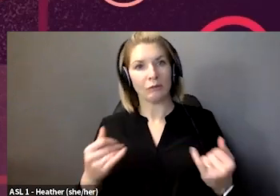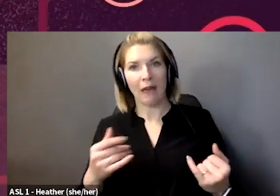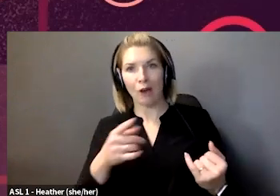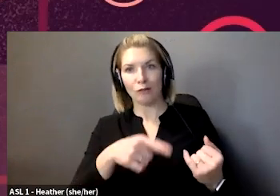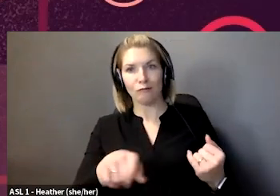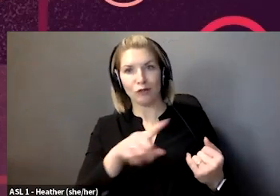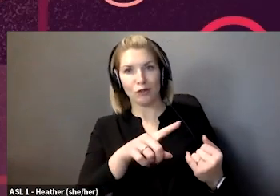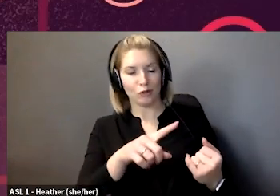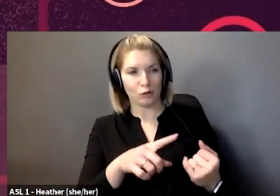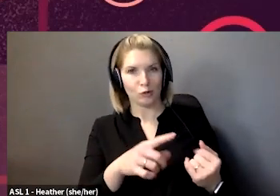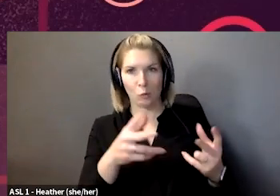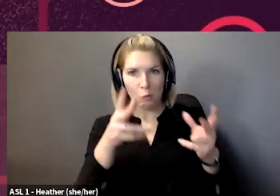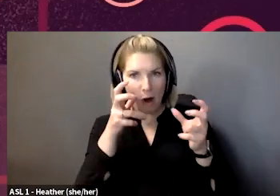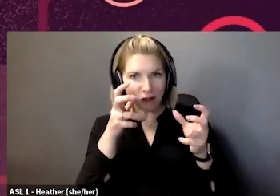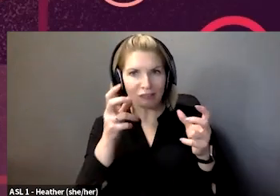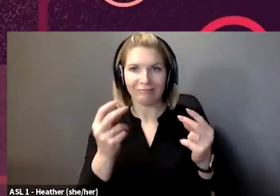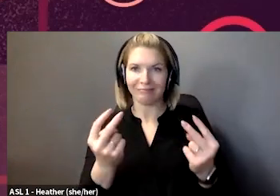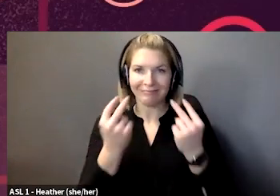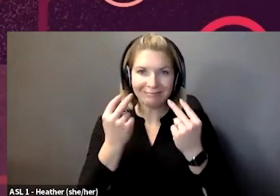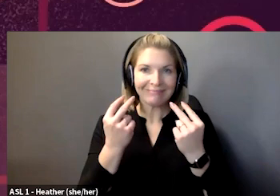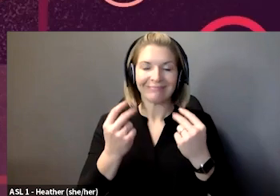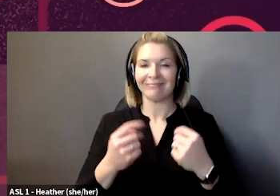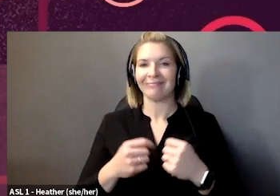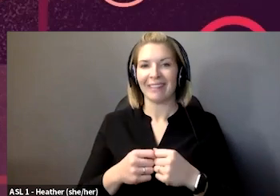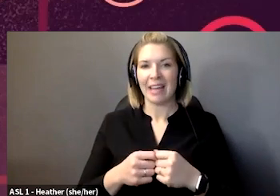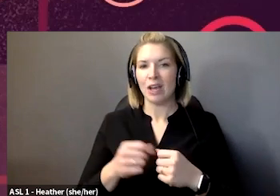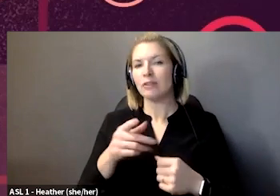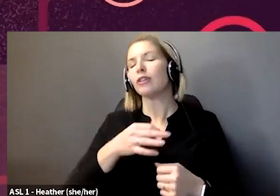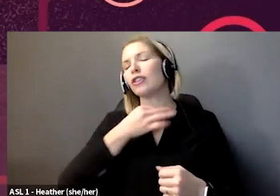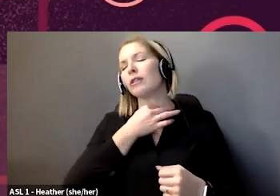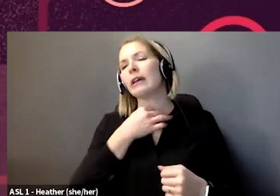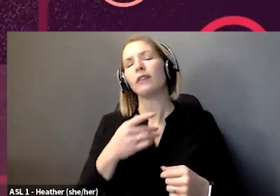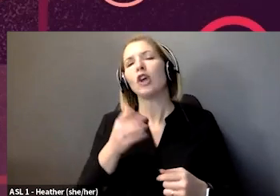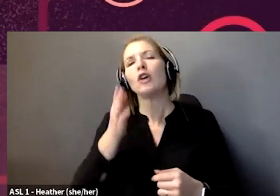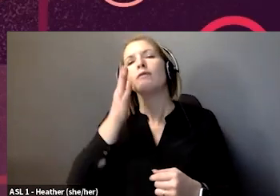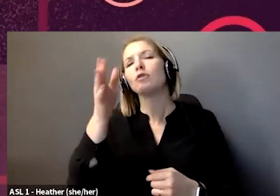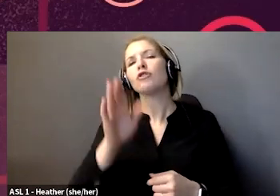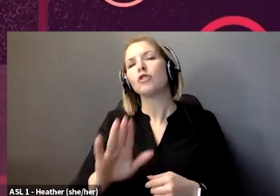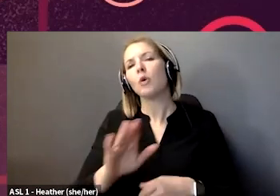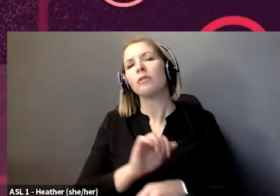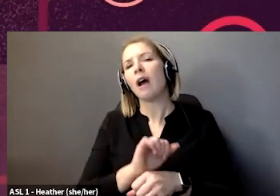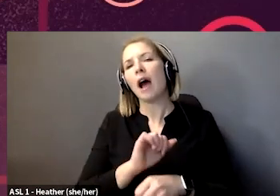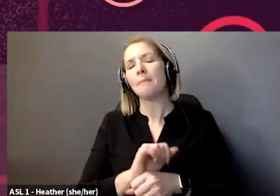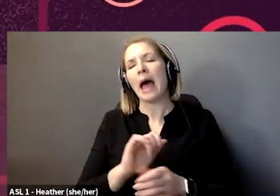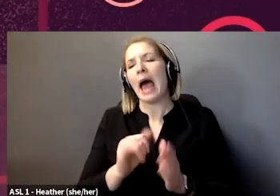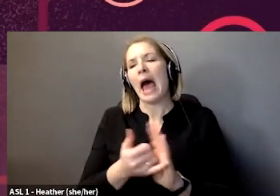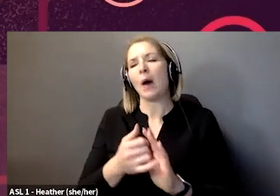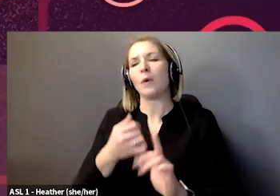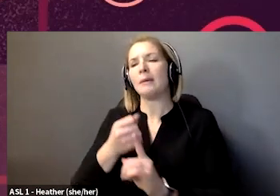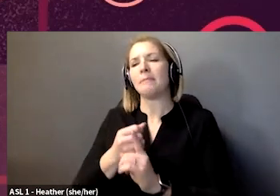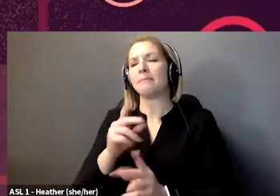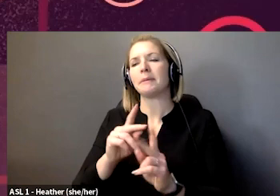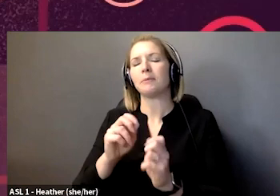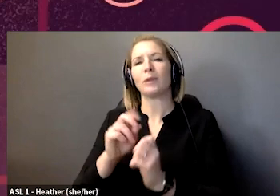employer representative or have insights regarding the future of work and its impact on persons living with disabilities, please send us a note. We would love to include you in our